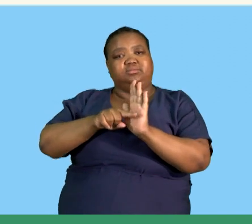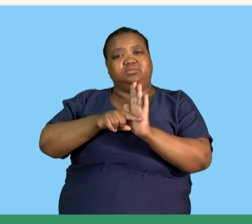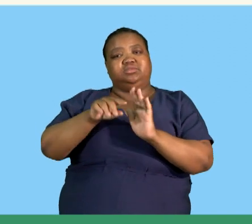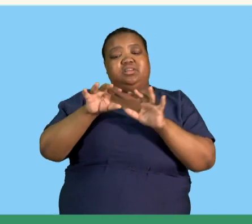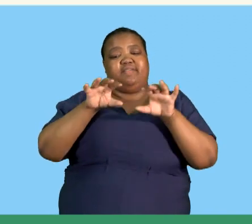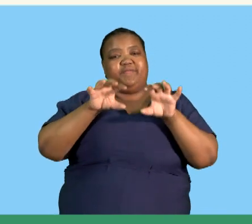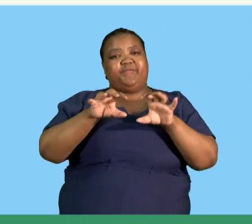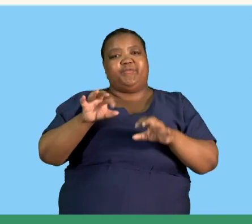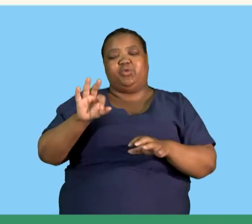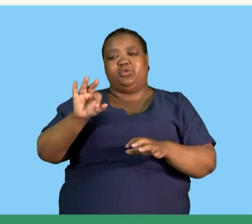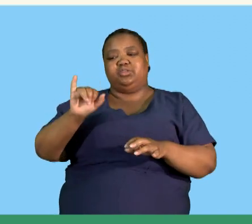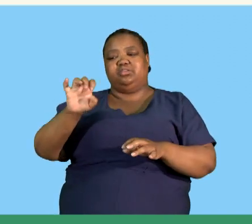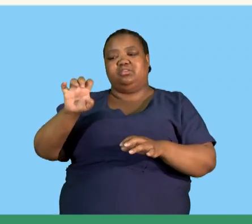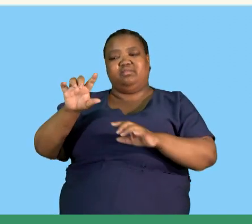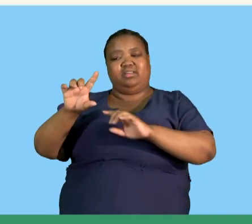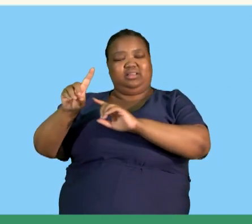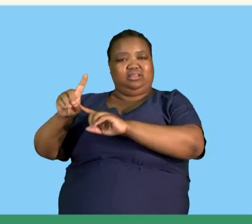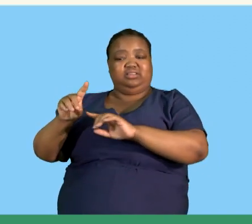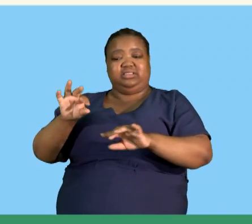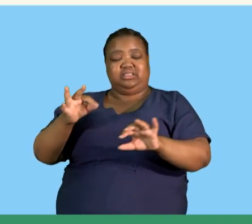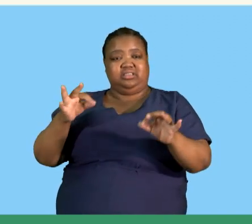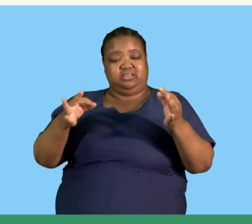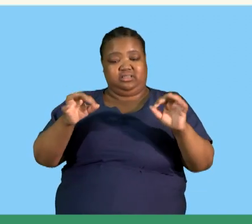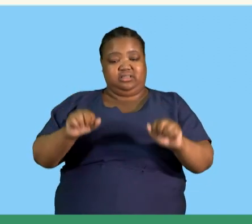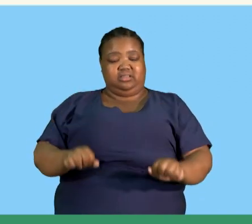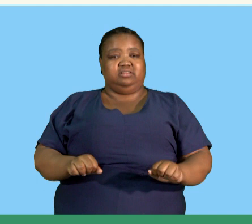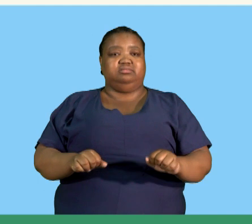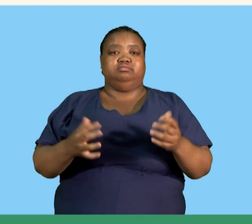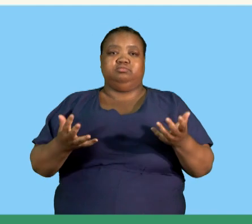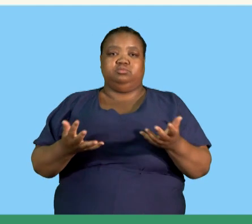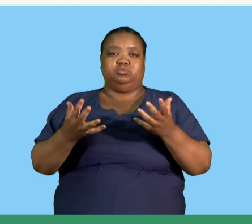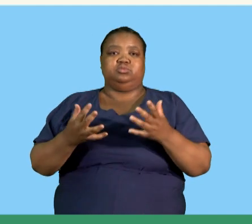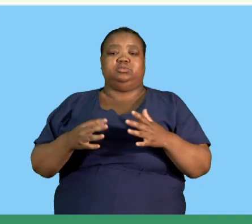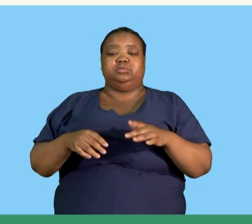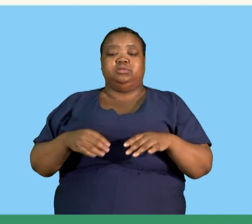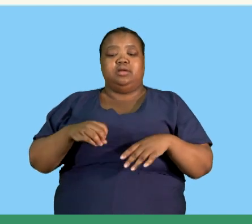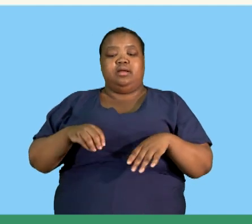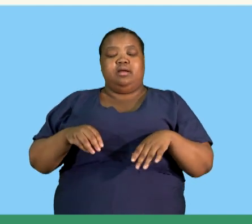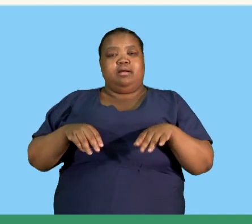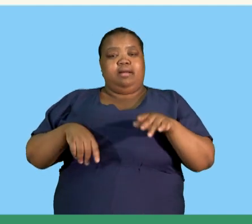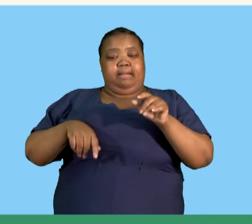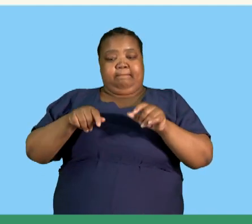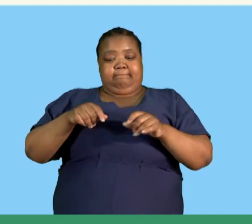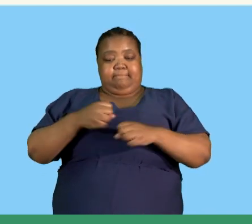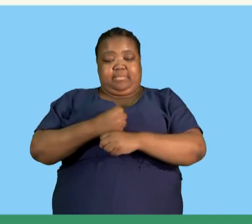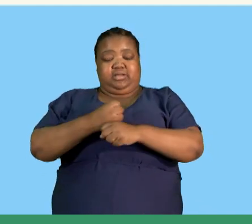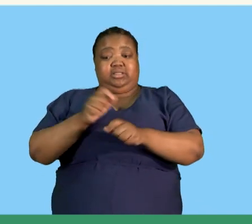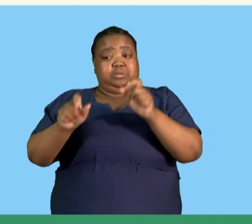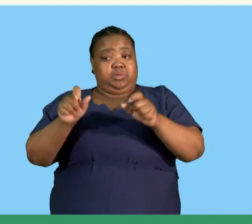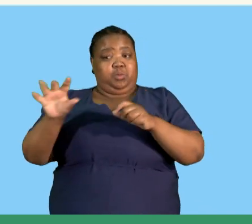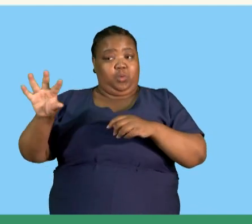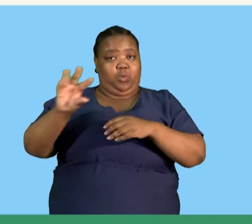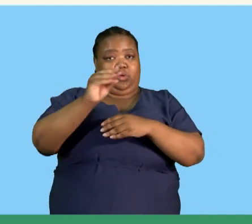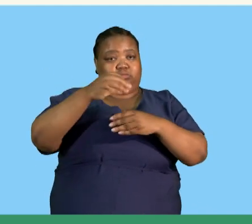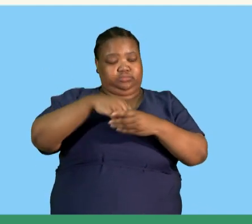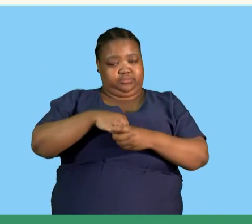of the force field analysis. Right, with the negatives, it requires the participation of all the business units.